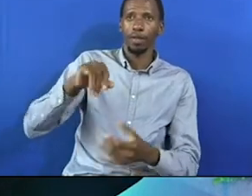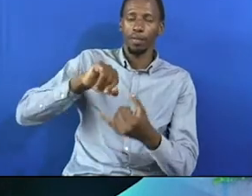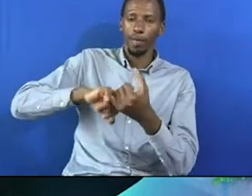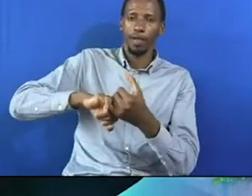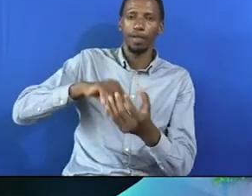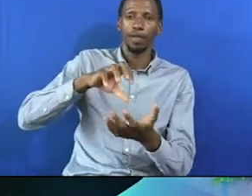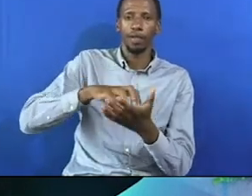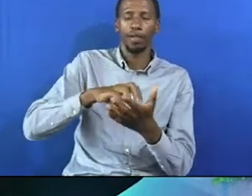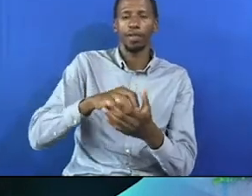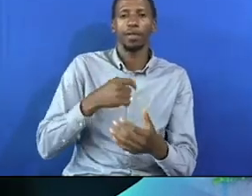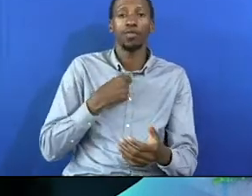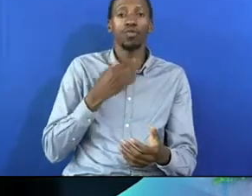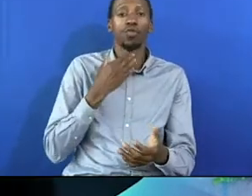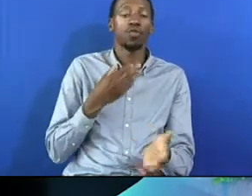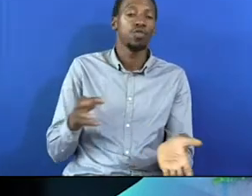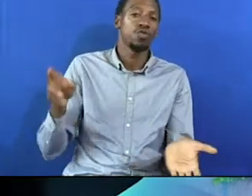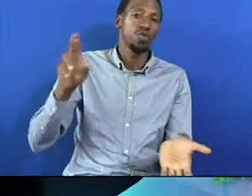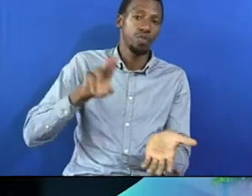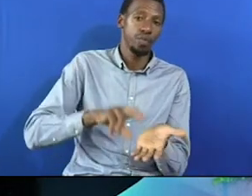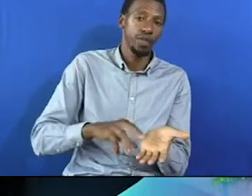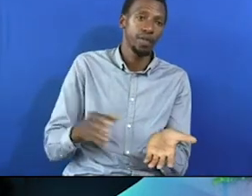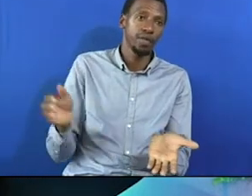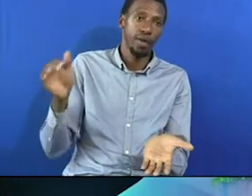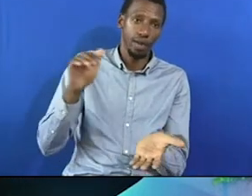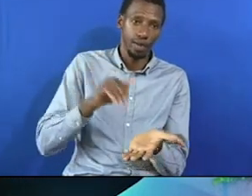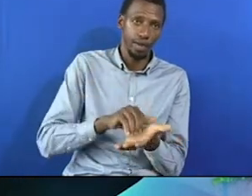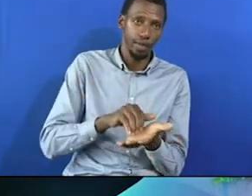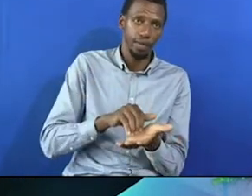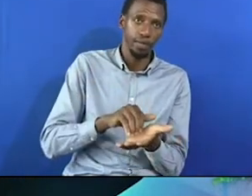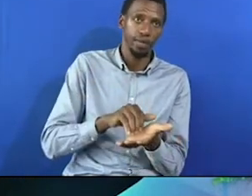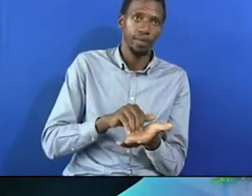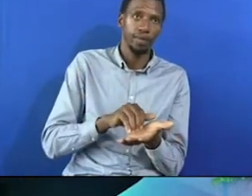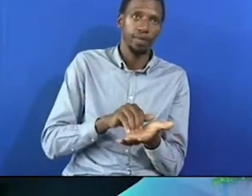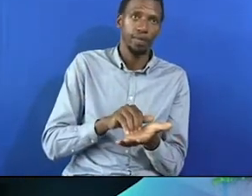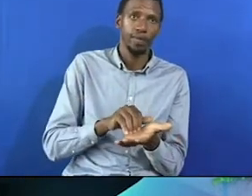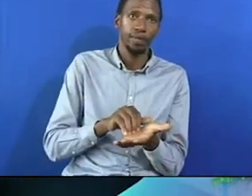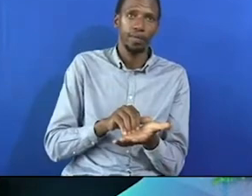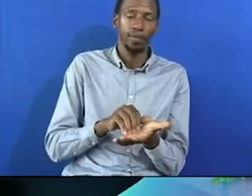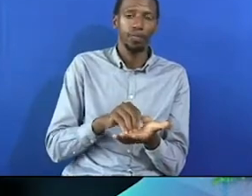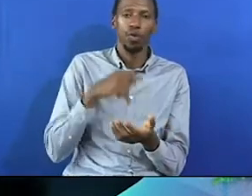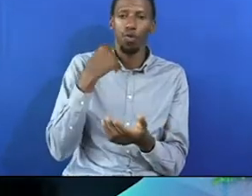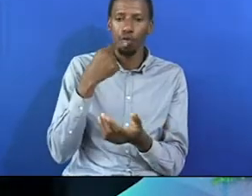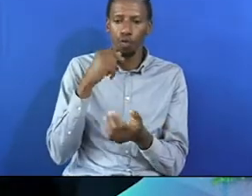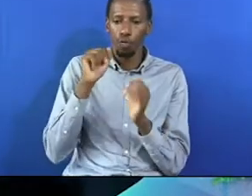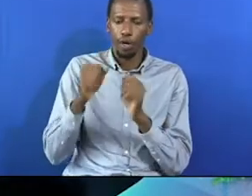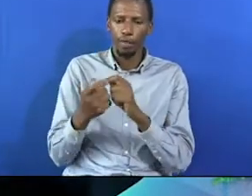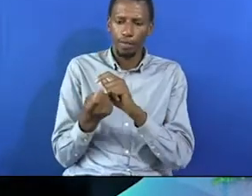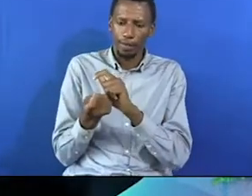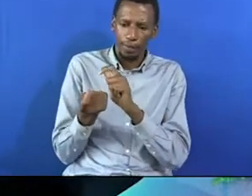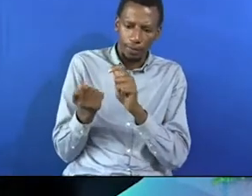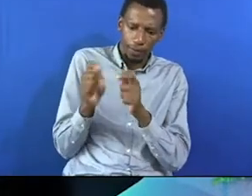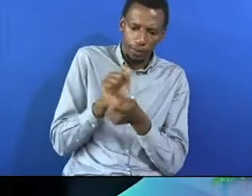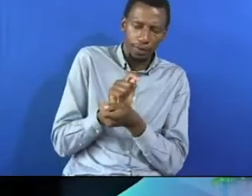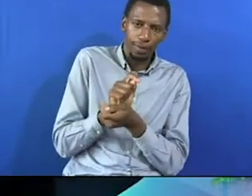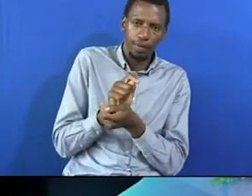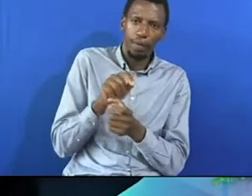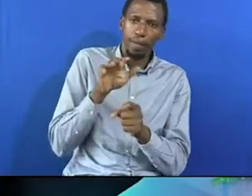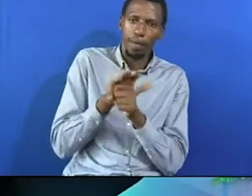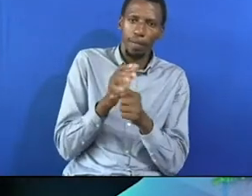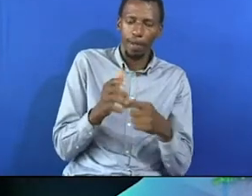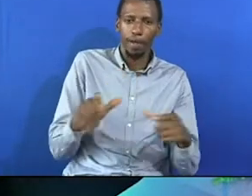Let me repeat for the sake of those who must translate it from several languages before they get home to the language they are